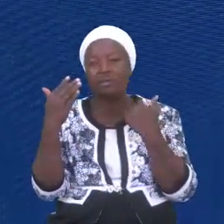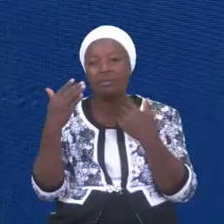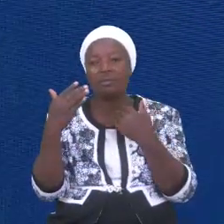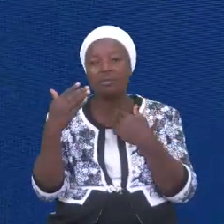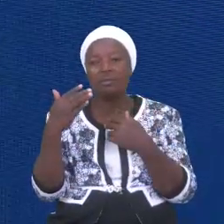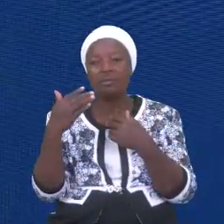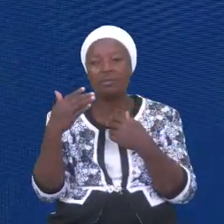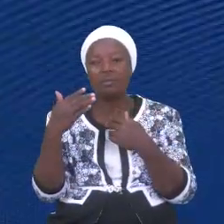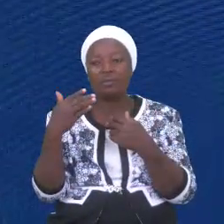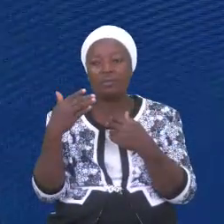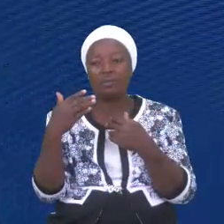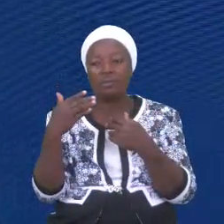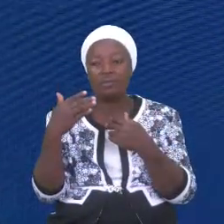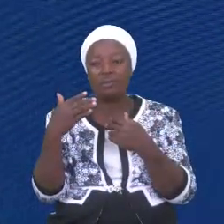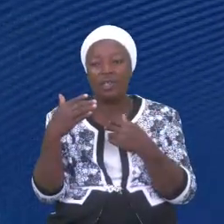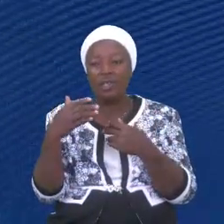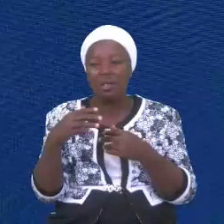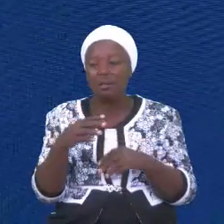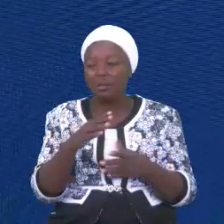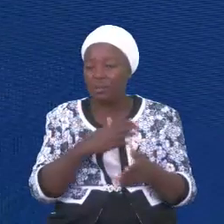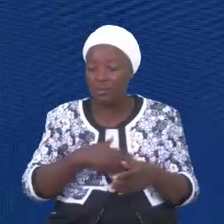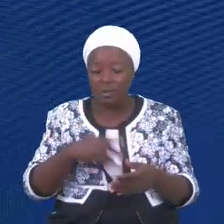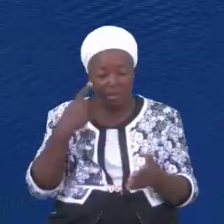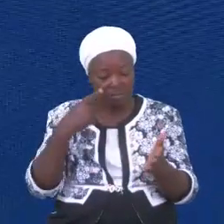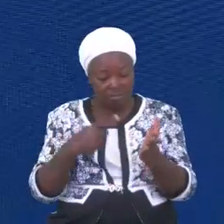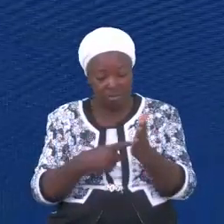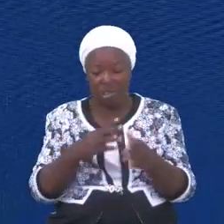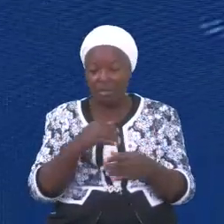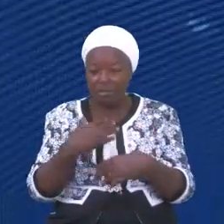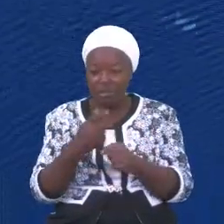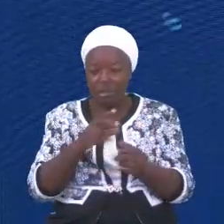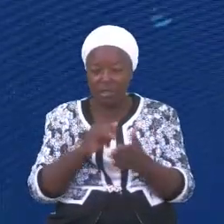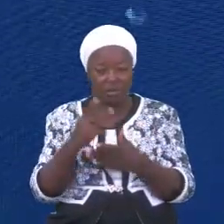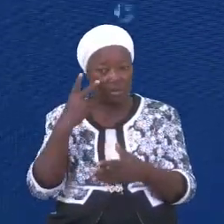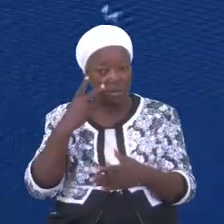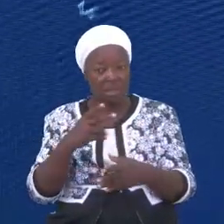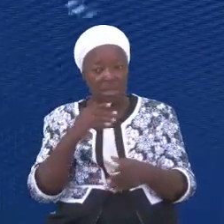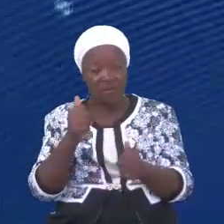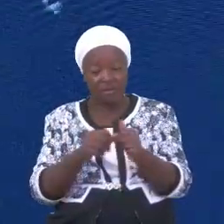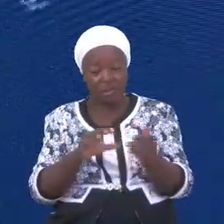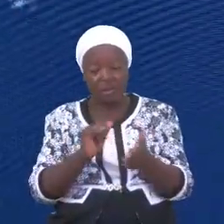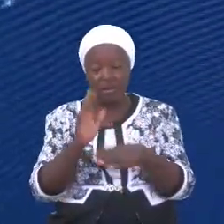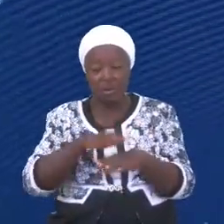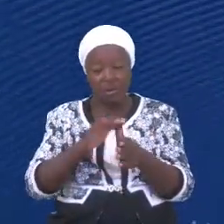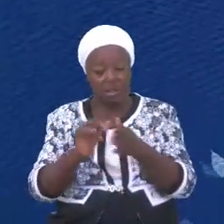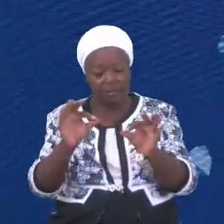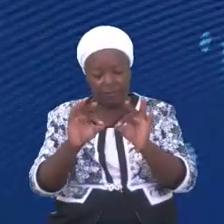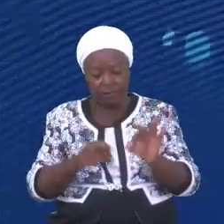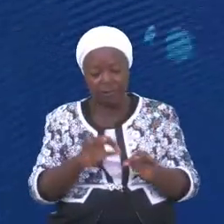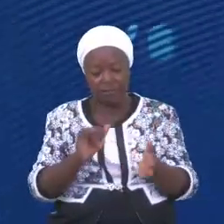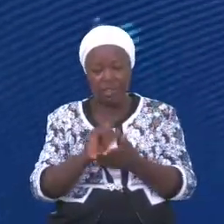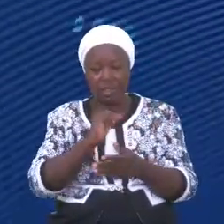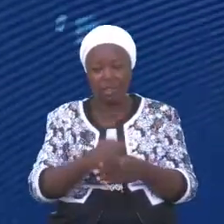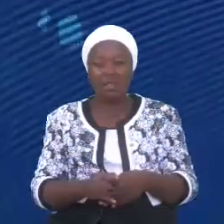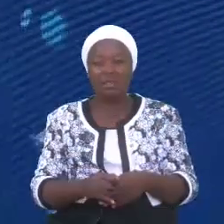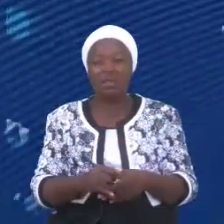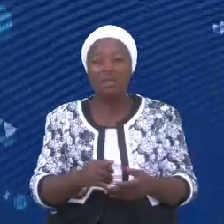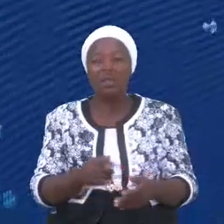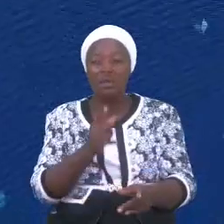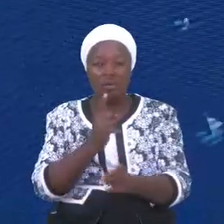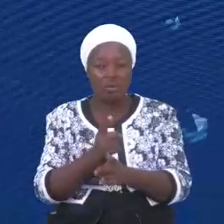check up the details you are receiving and ensure that they